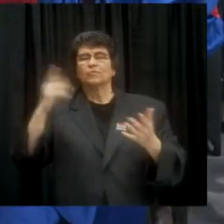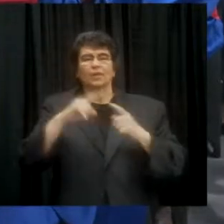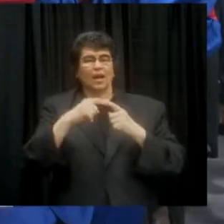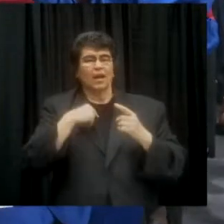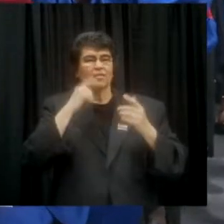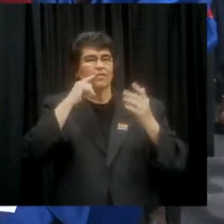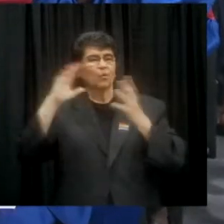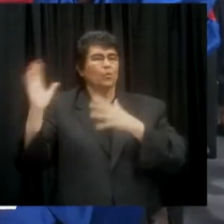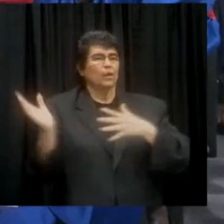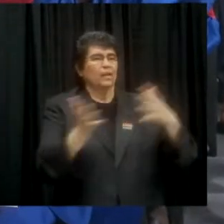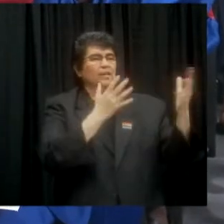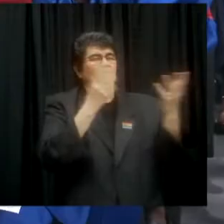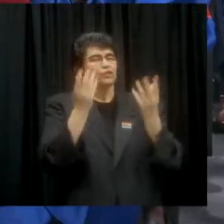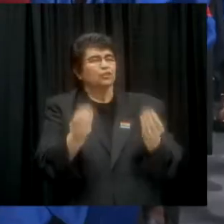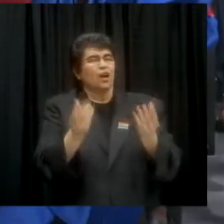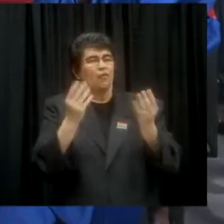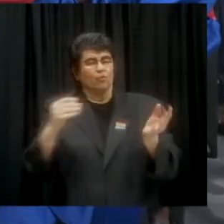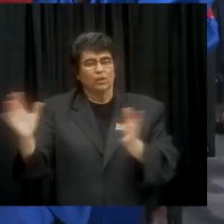carry you.